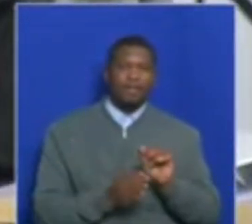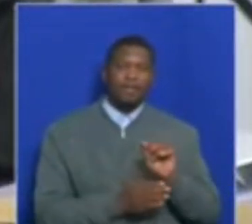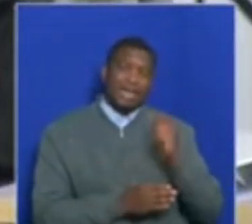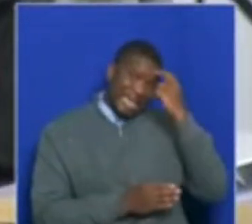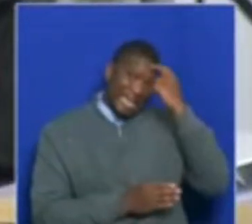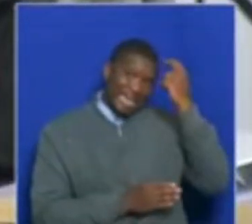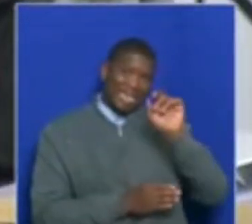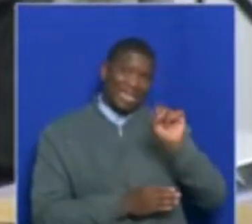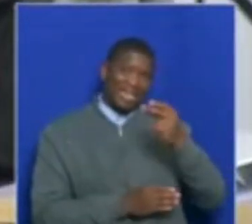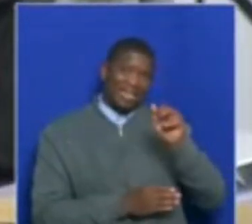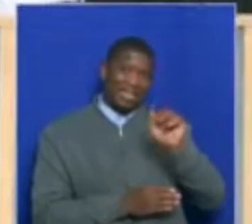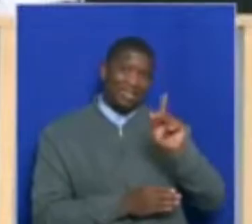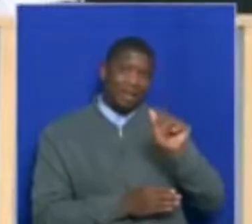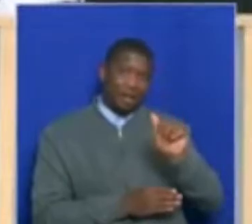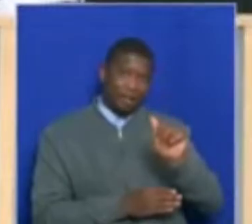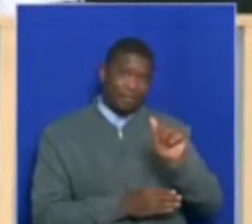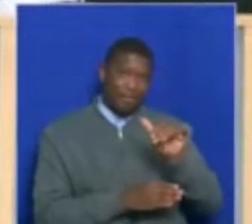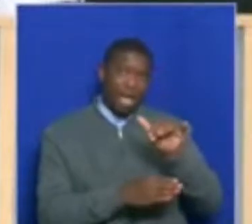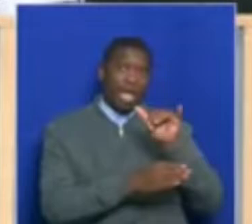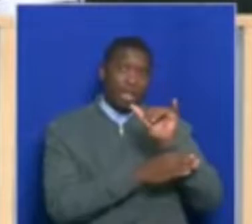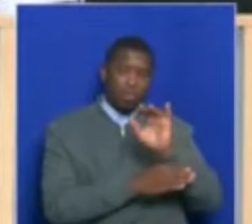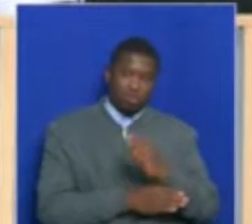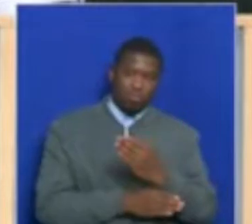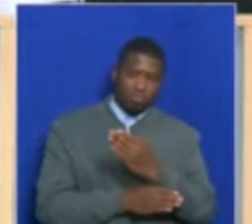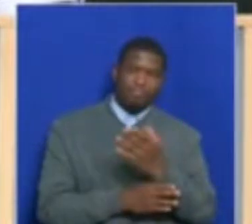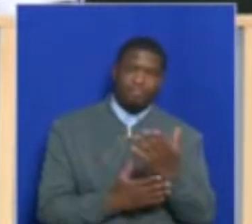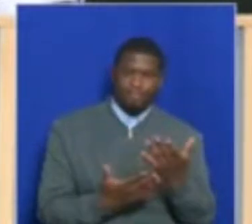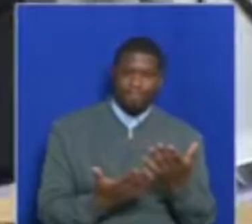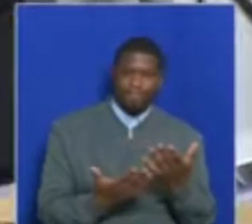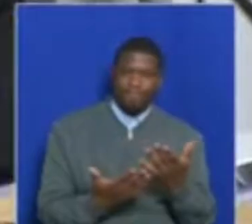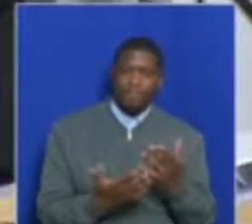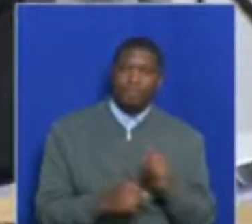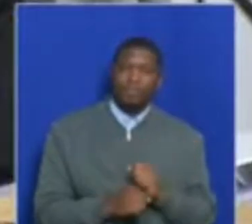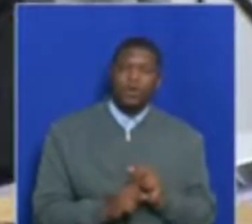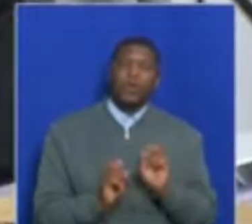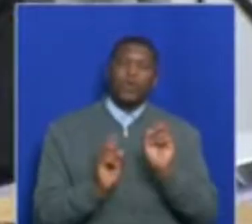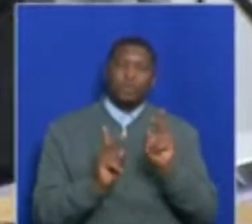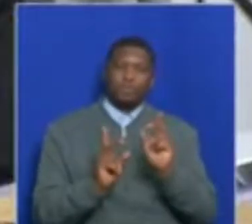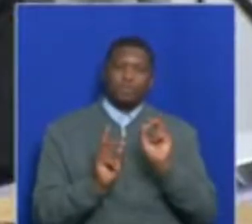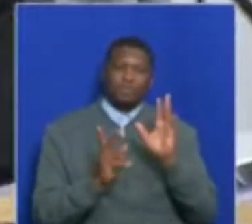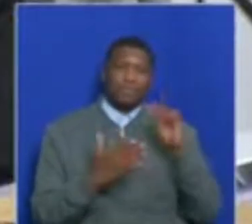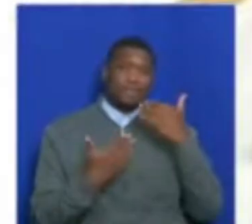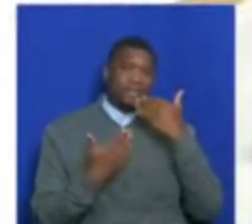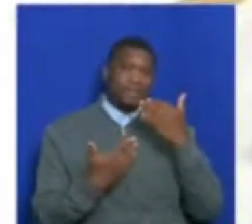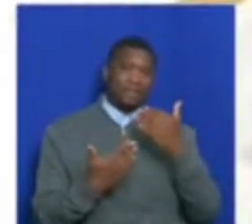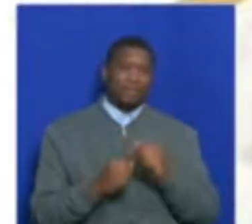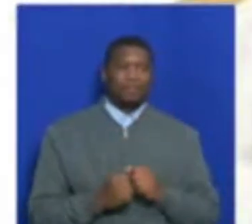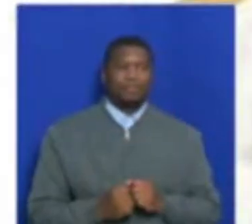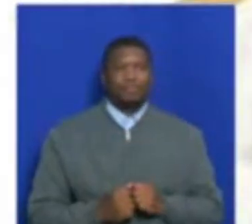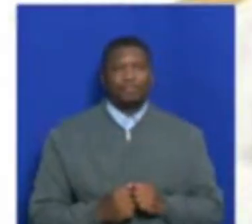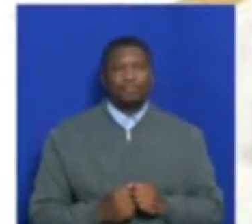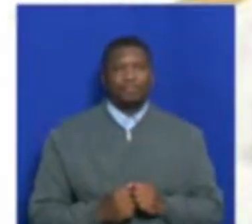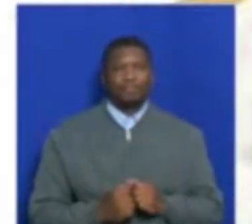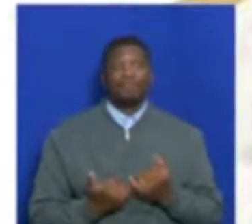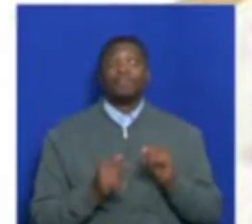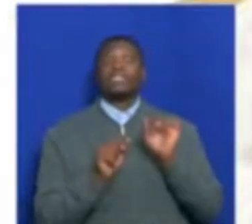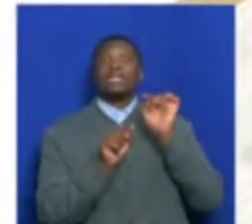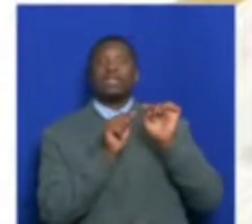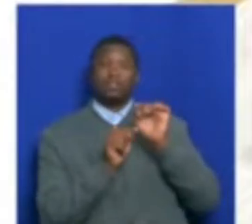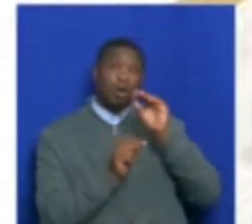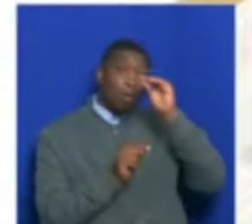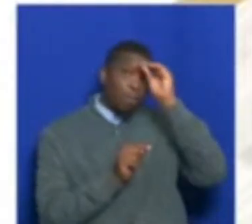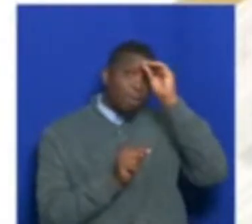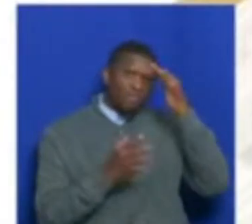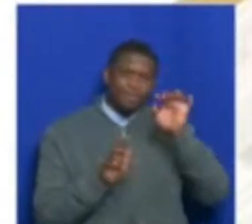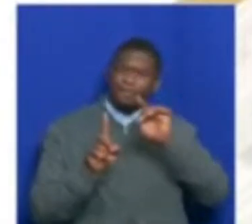Chair. Commissioner, King Shaka Airport. All right, thank you. It is alleged that the police questioned the suspect about the